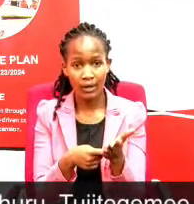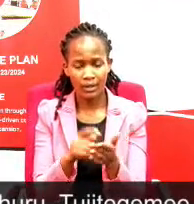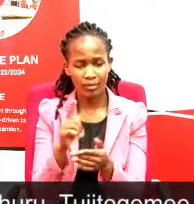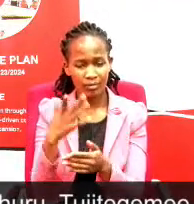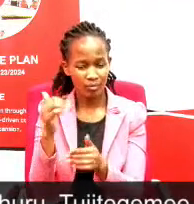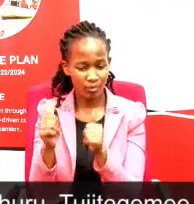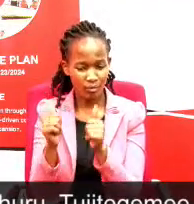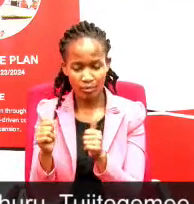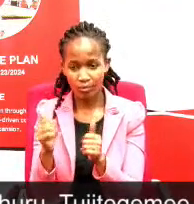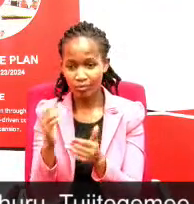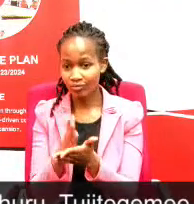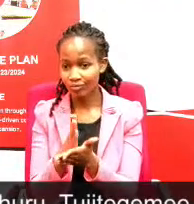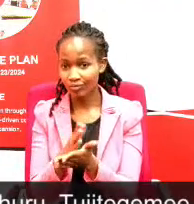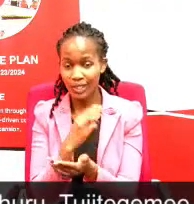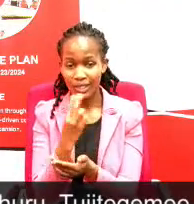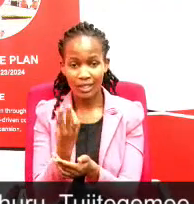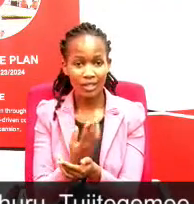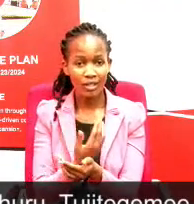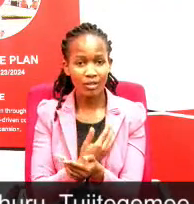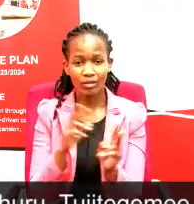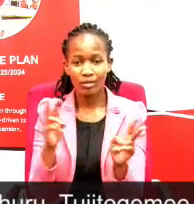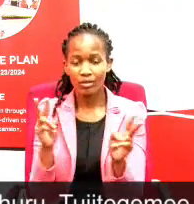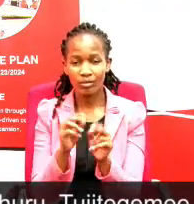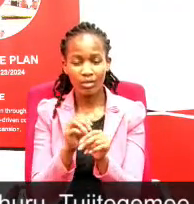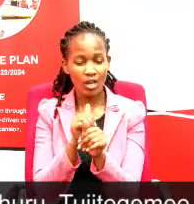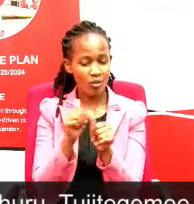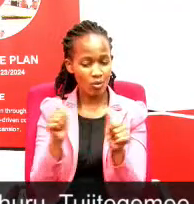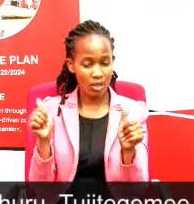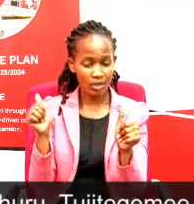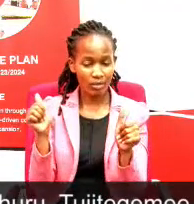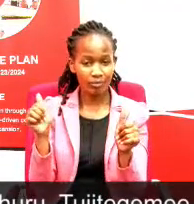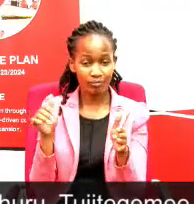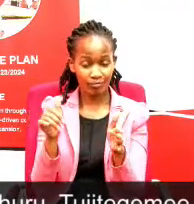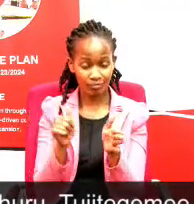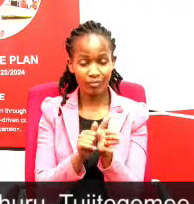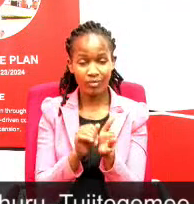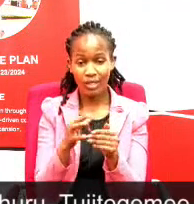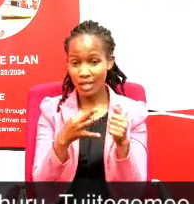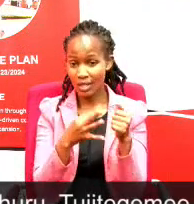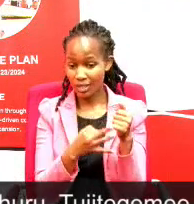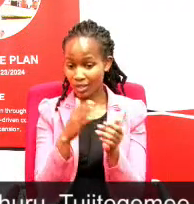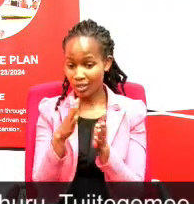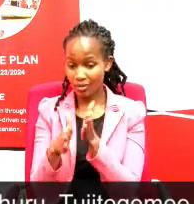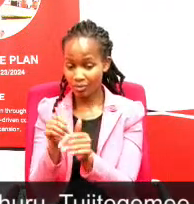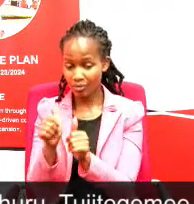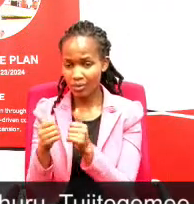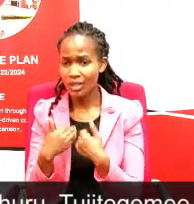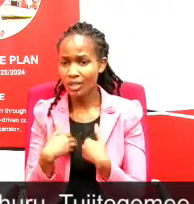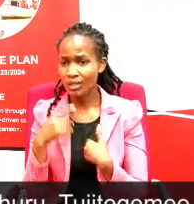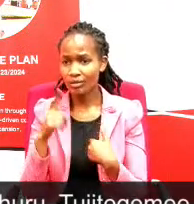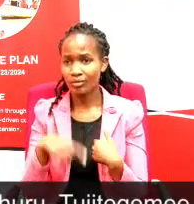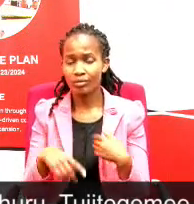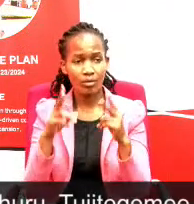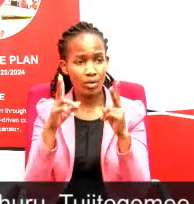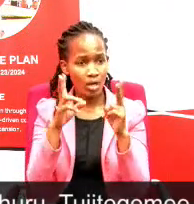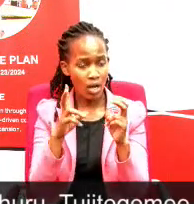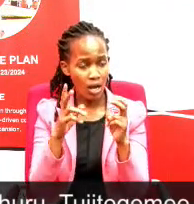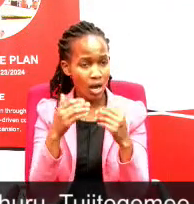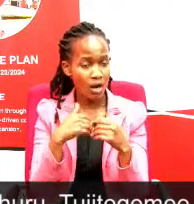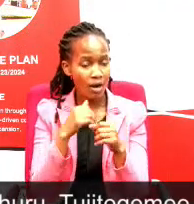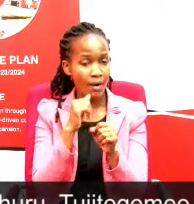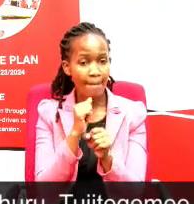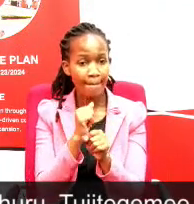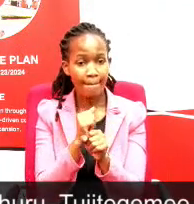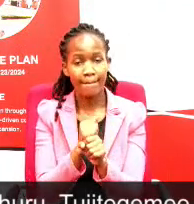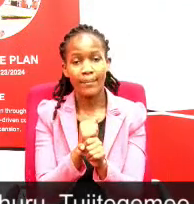of the things that is going to, which is very captured well in that the 8th corporate plan, is the issue of the compliance